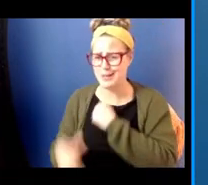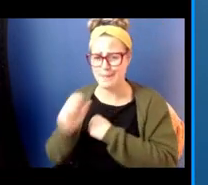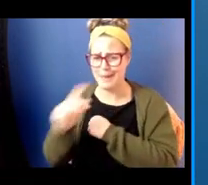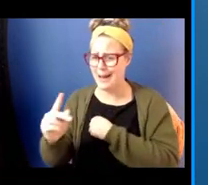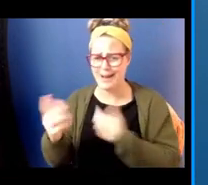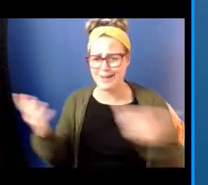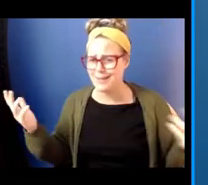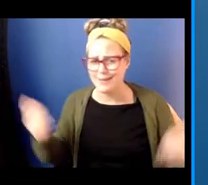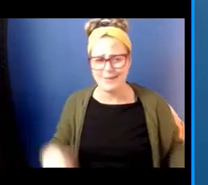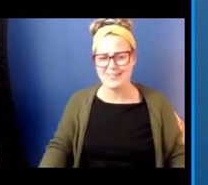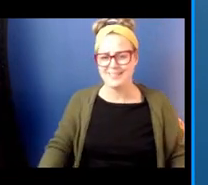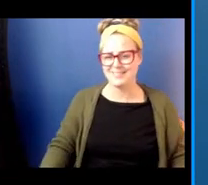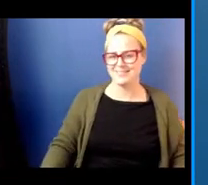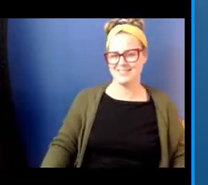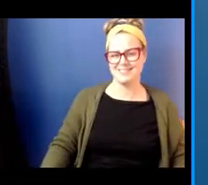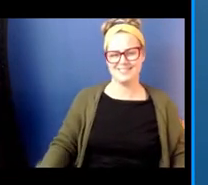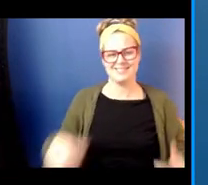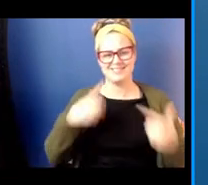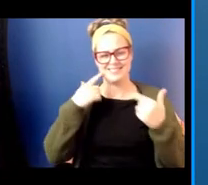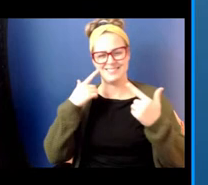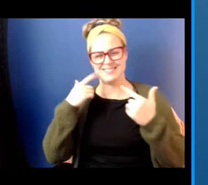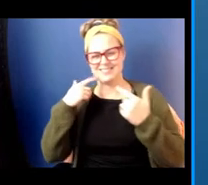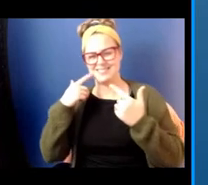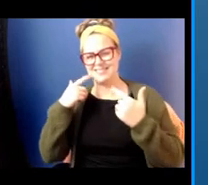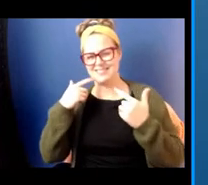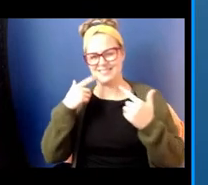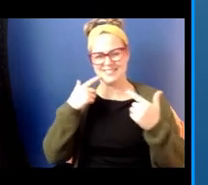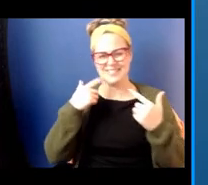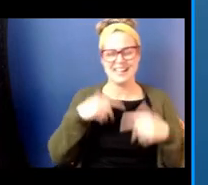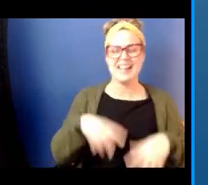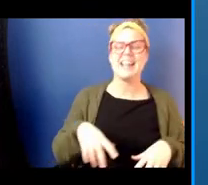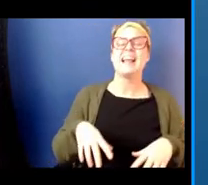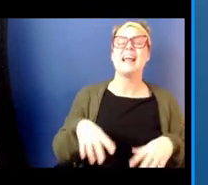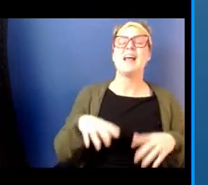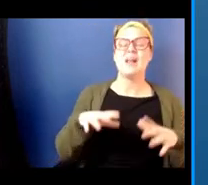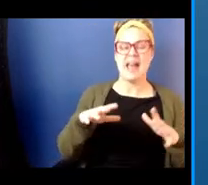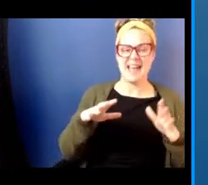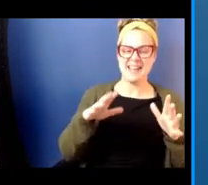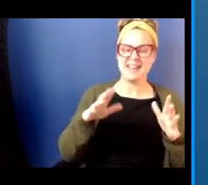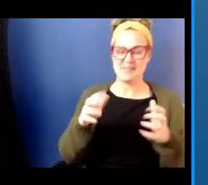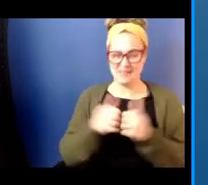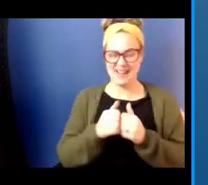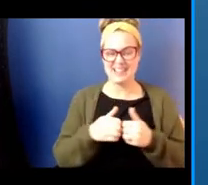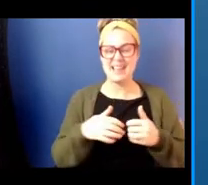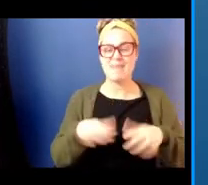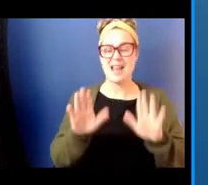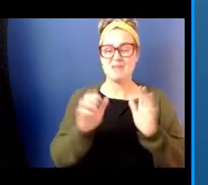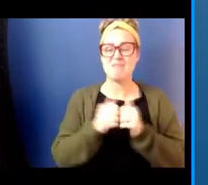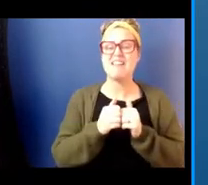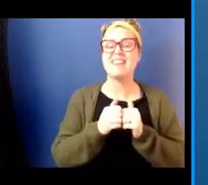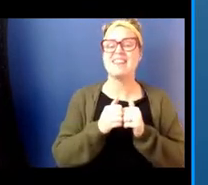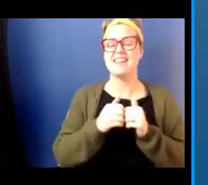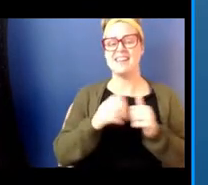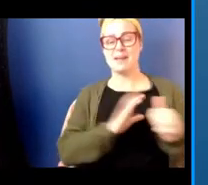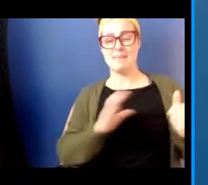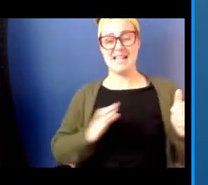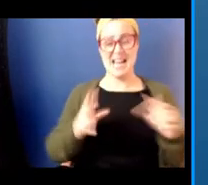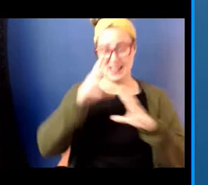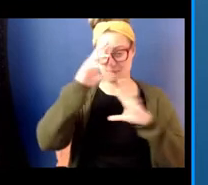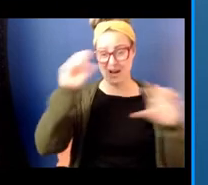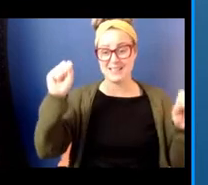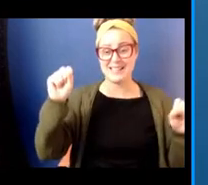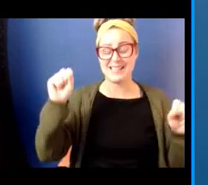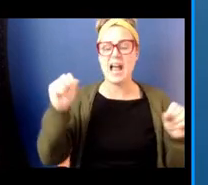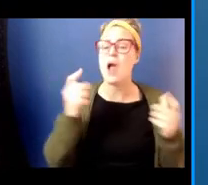stop standing with the committee and the president but I want to say to all of you who applaud because